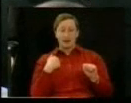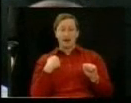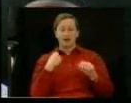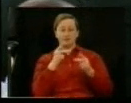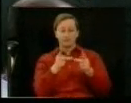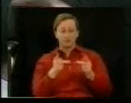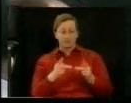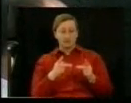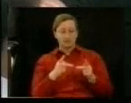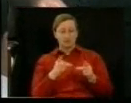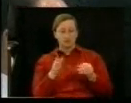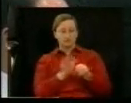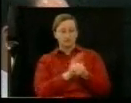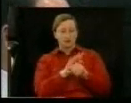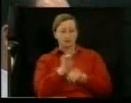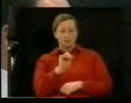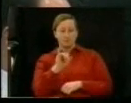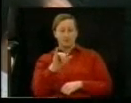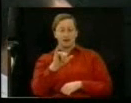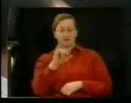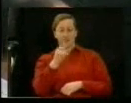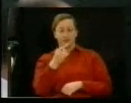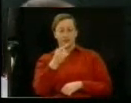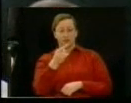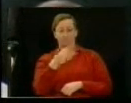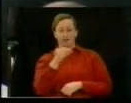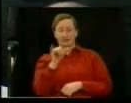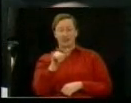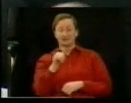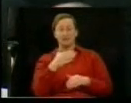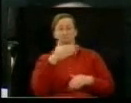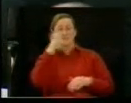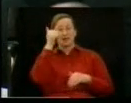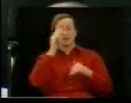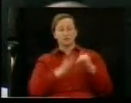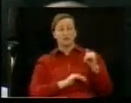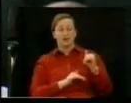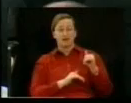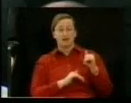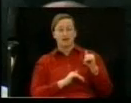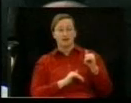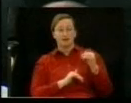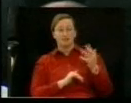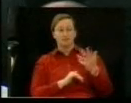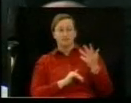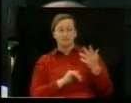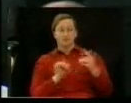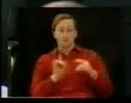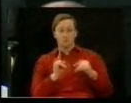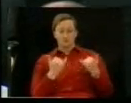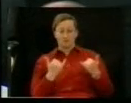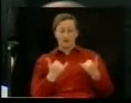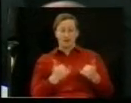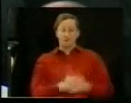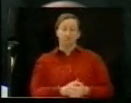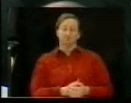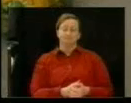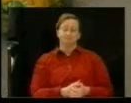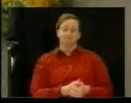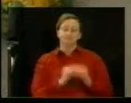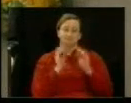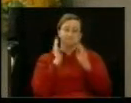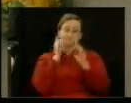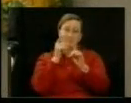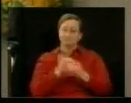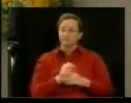May the 1st. And that's a far better cry than where we're headed right now. Okay,